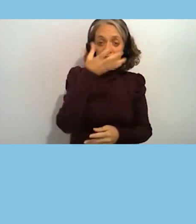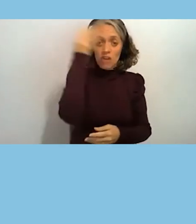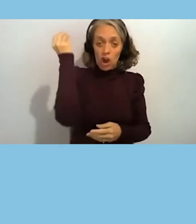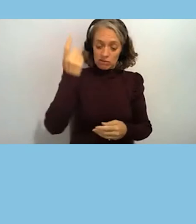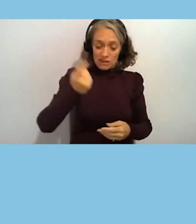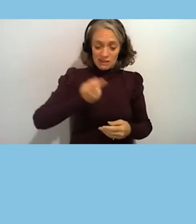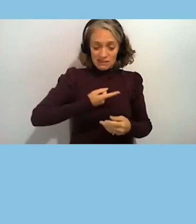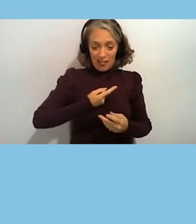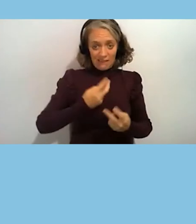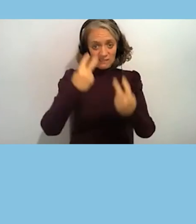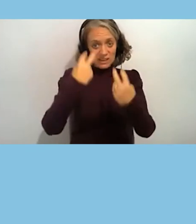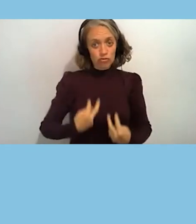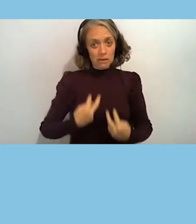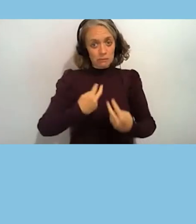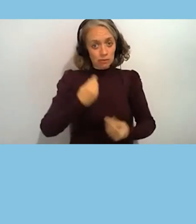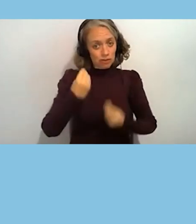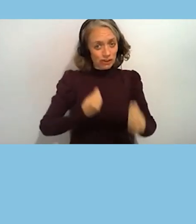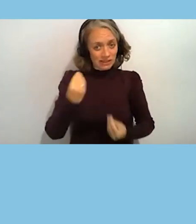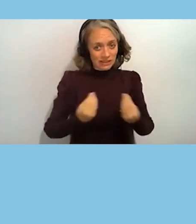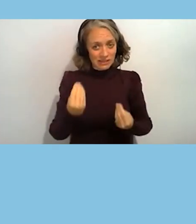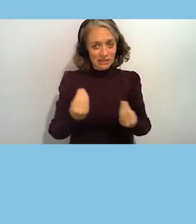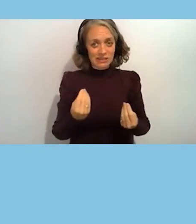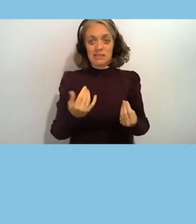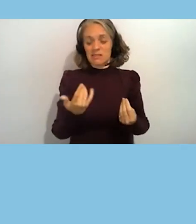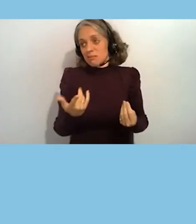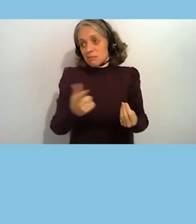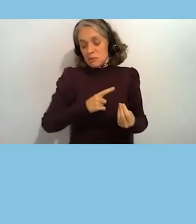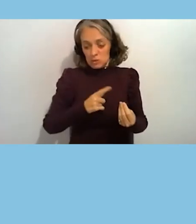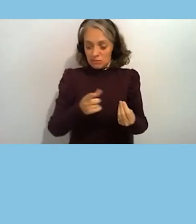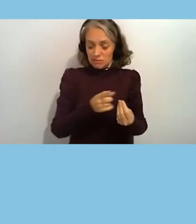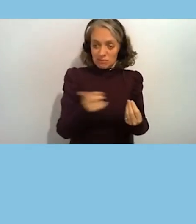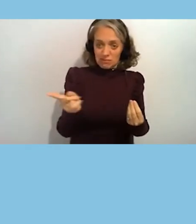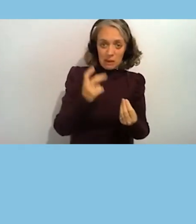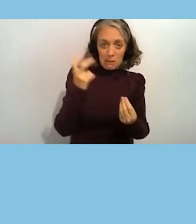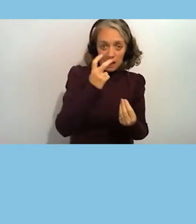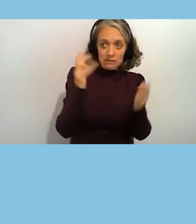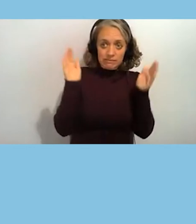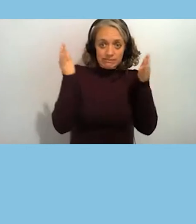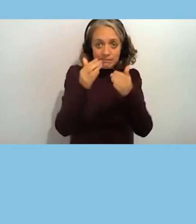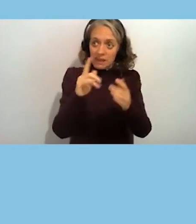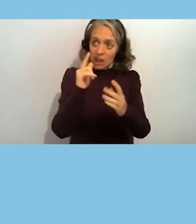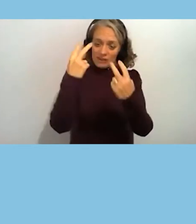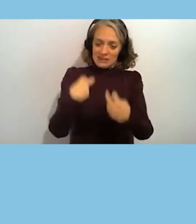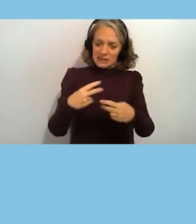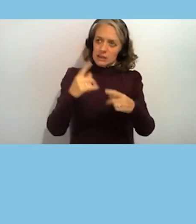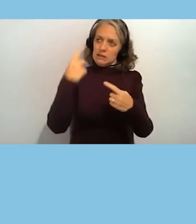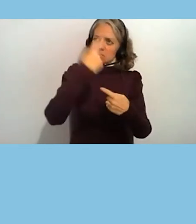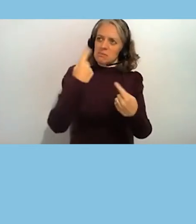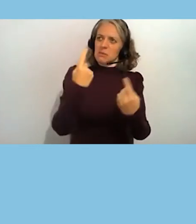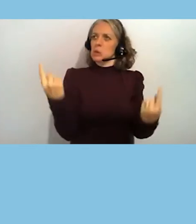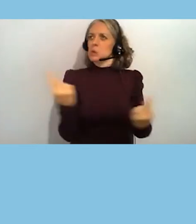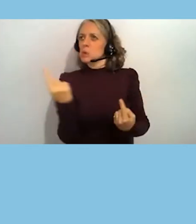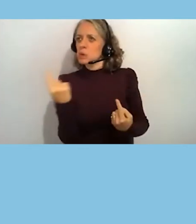as an access practice for the inclusion of blind and visually impaired people. Sometimes these